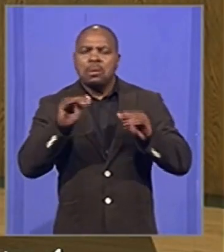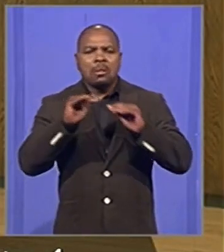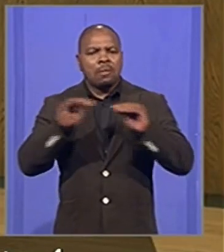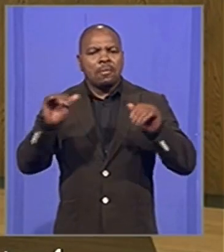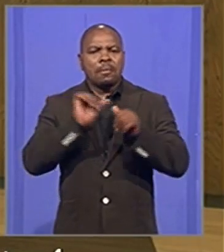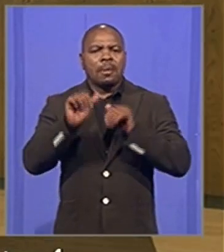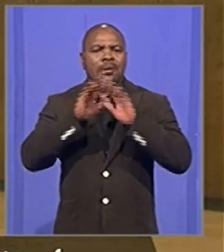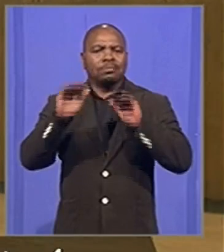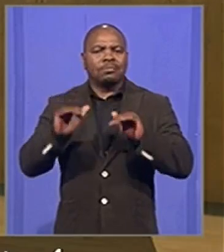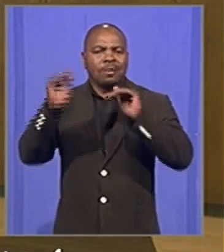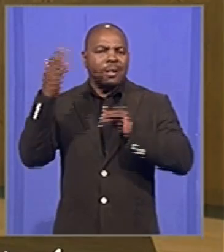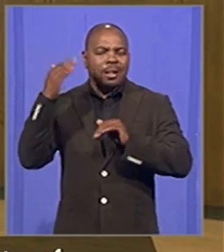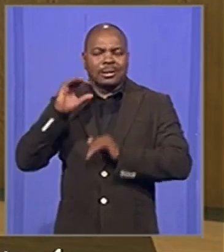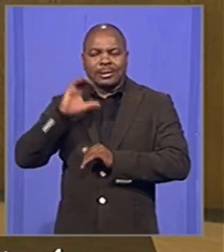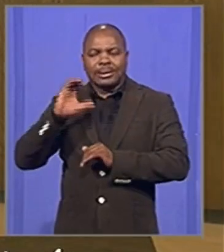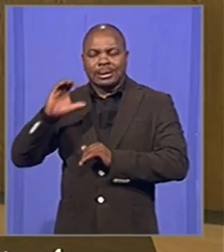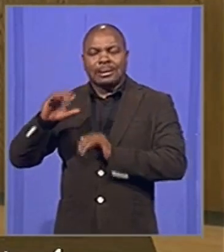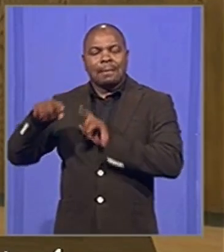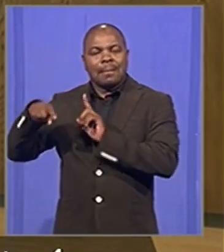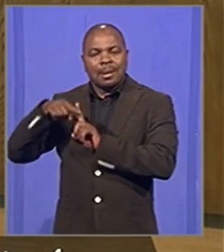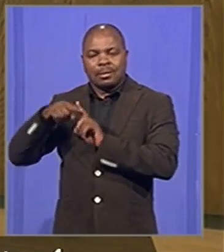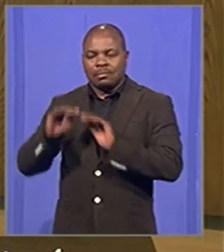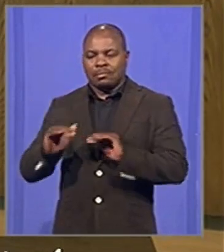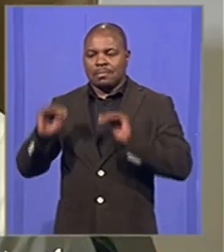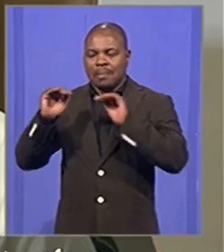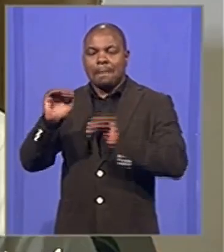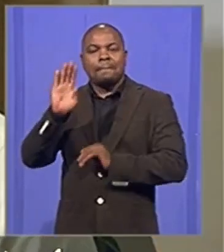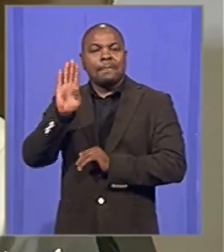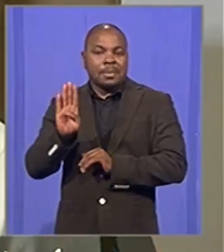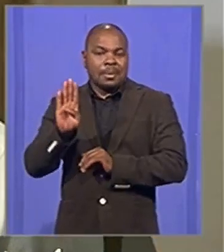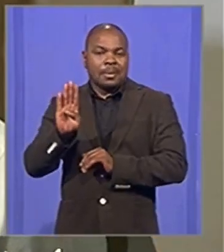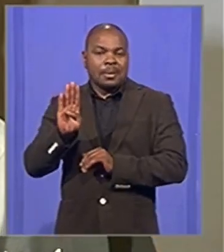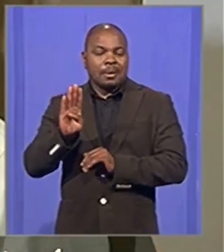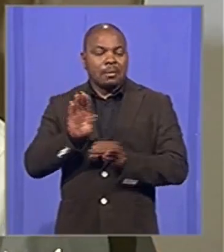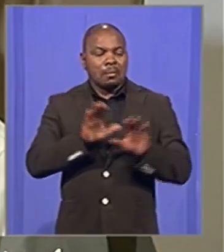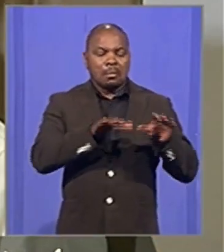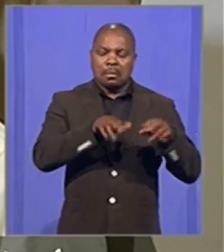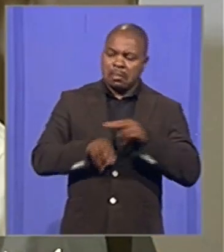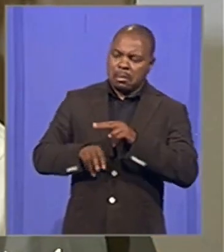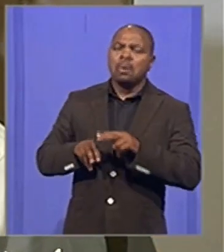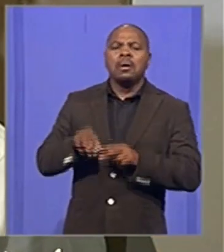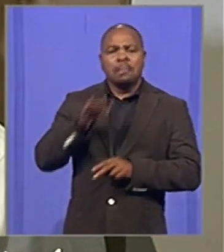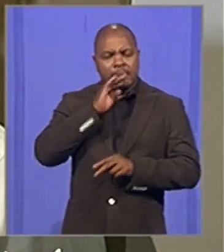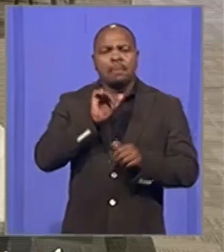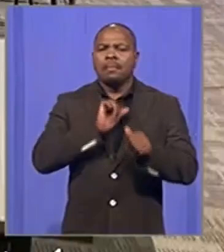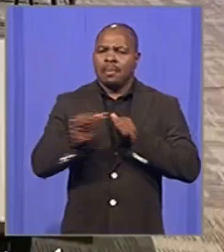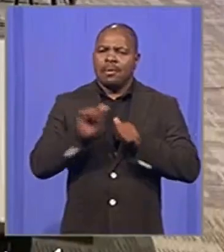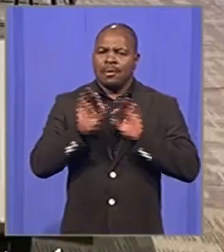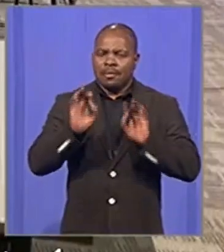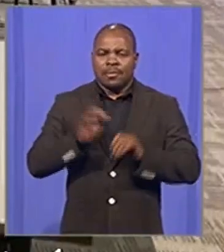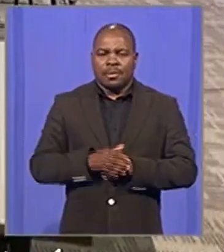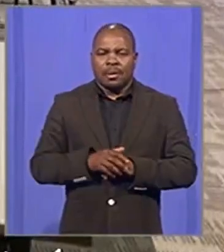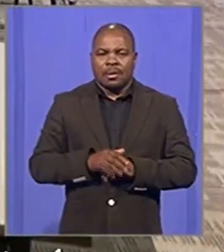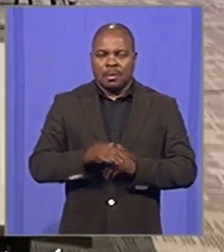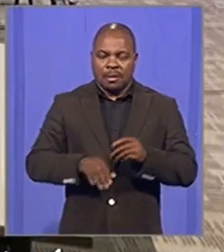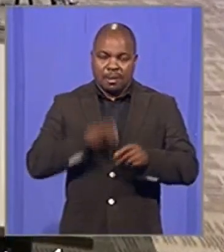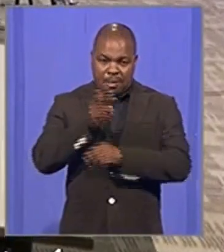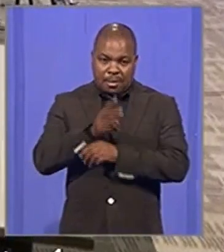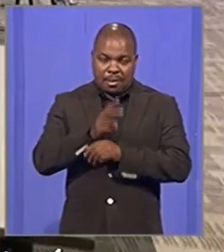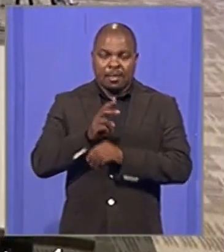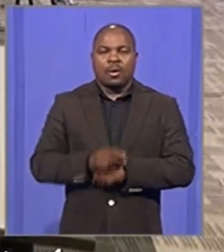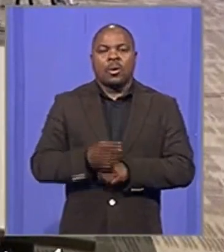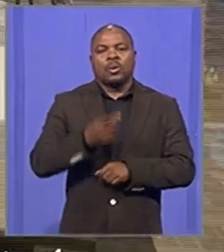le mabedi go tswa go CCC plus go ya go B, mme se go ya ka setlamo ke maemo a tsepameng. Gape diranta di le